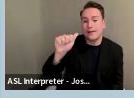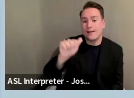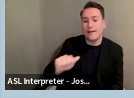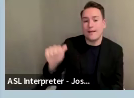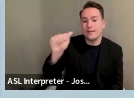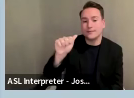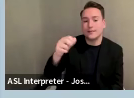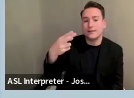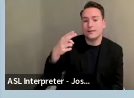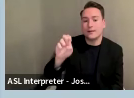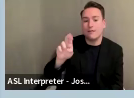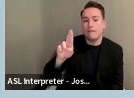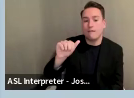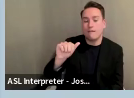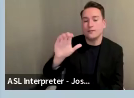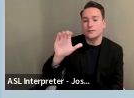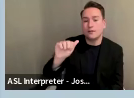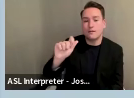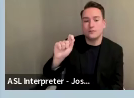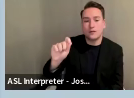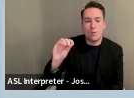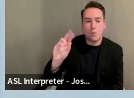INQUIRIES at